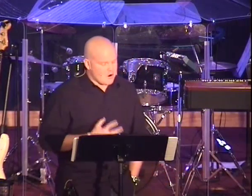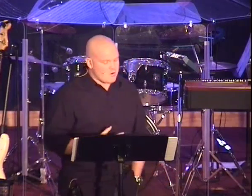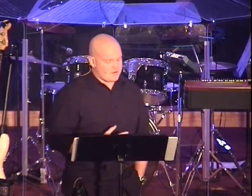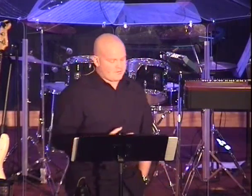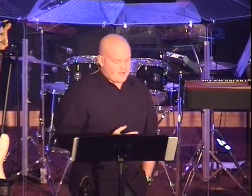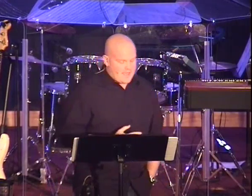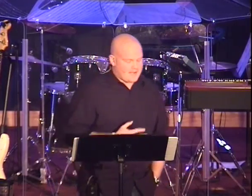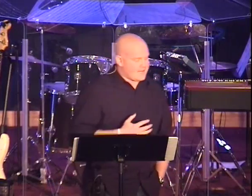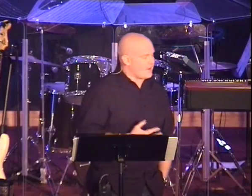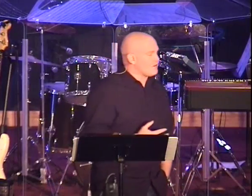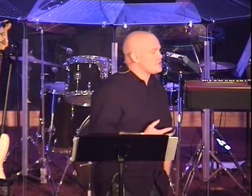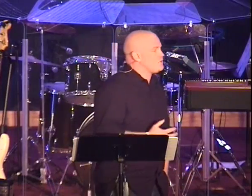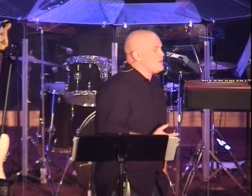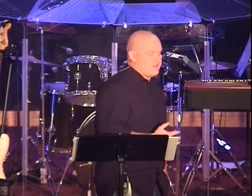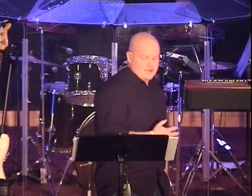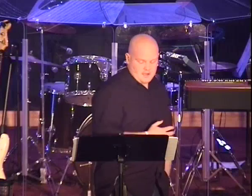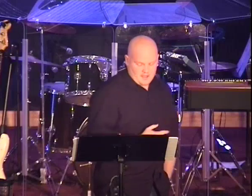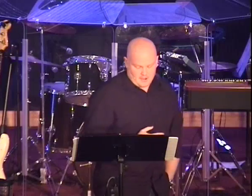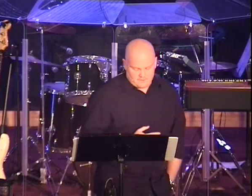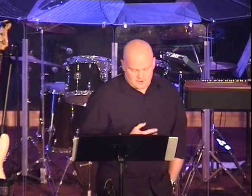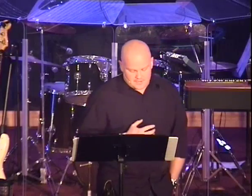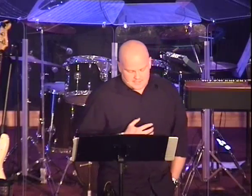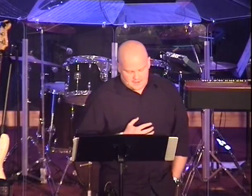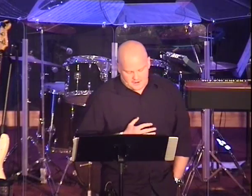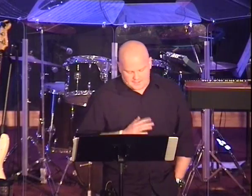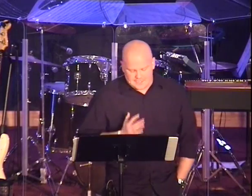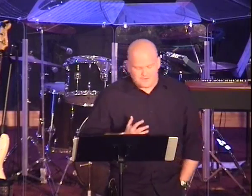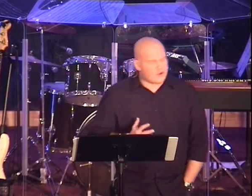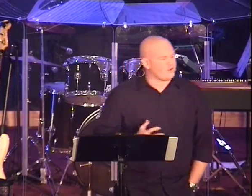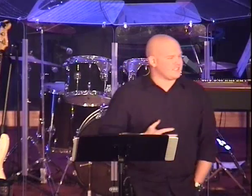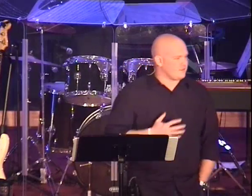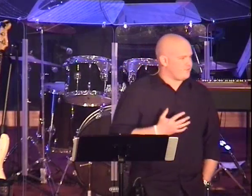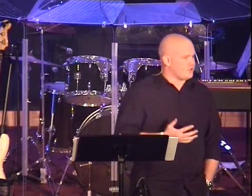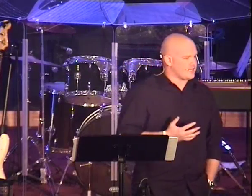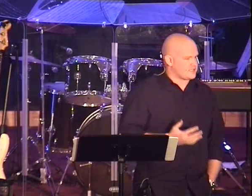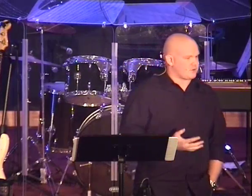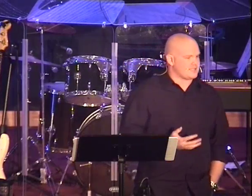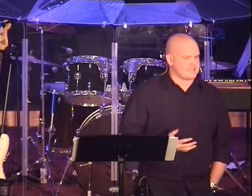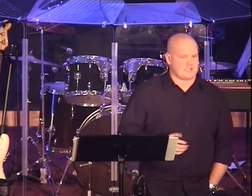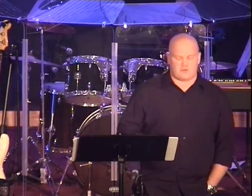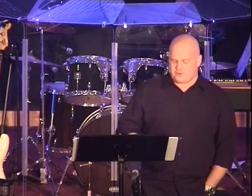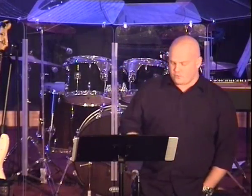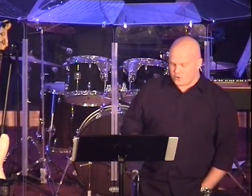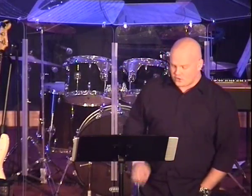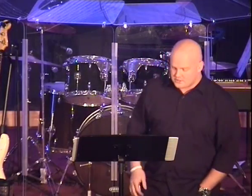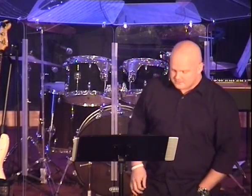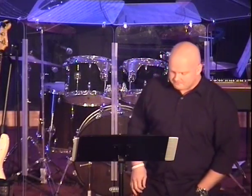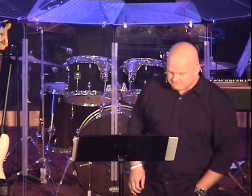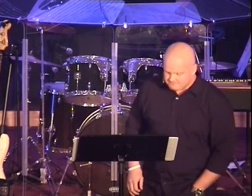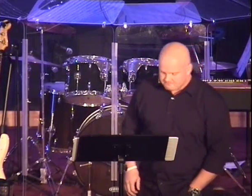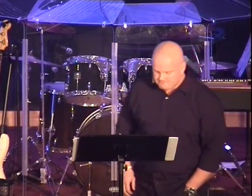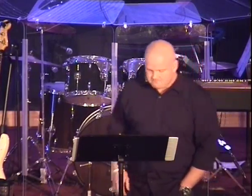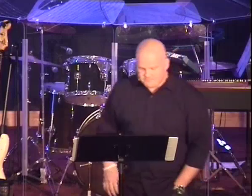It's emotive, and it carries with it a difficulty to fully express itself in